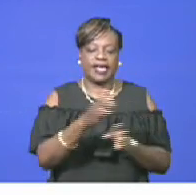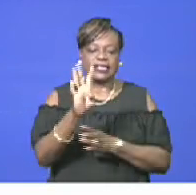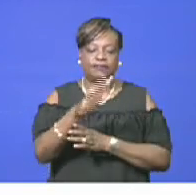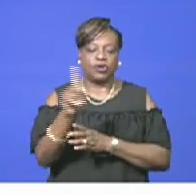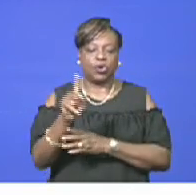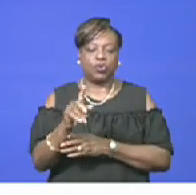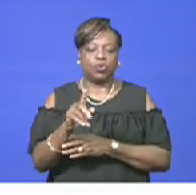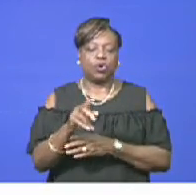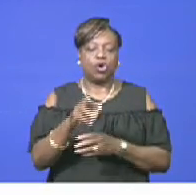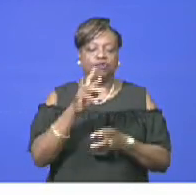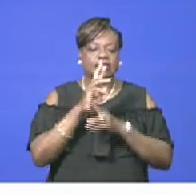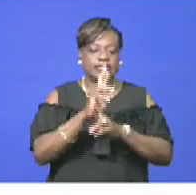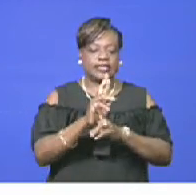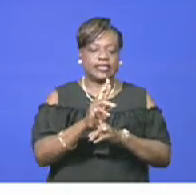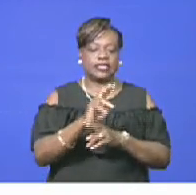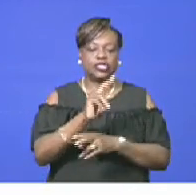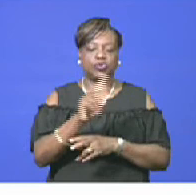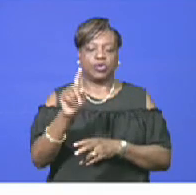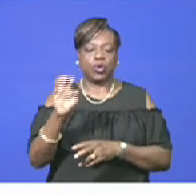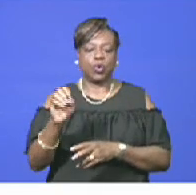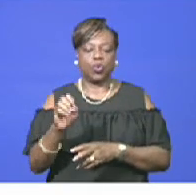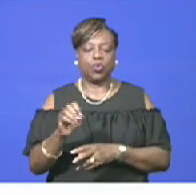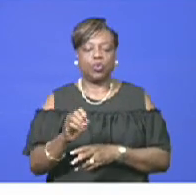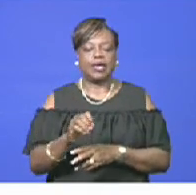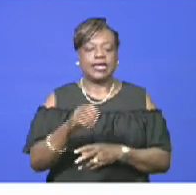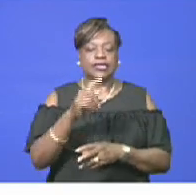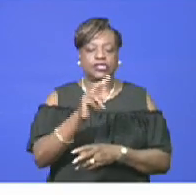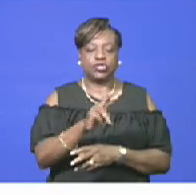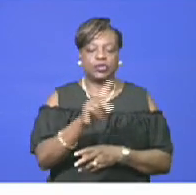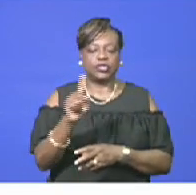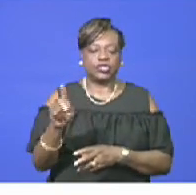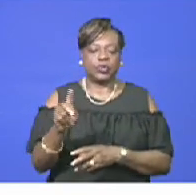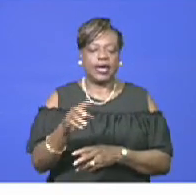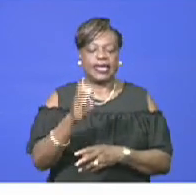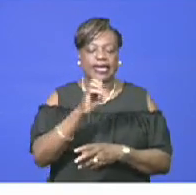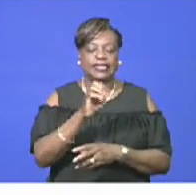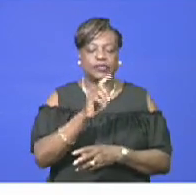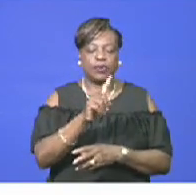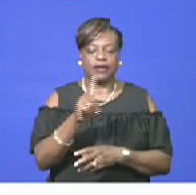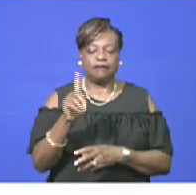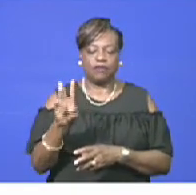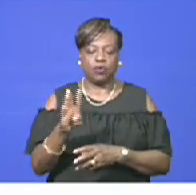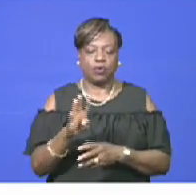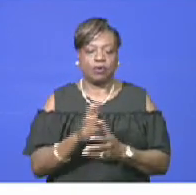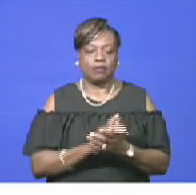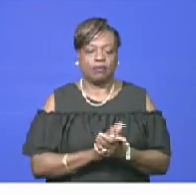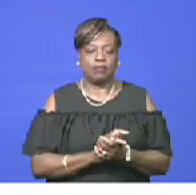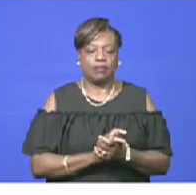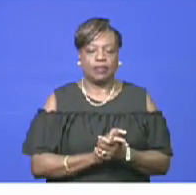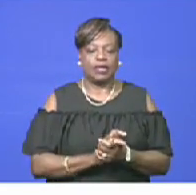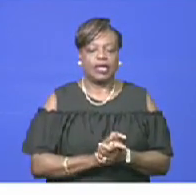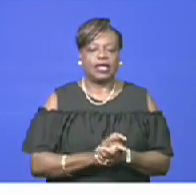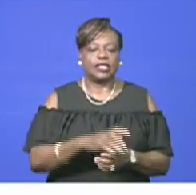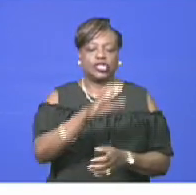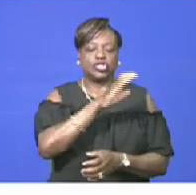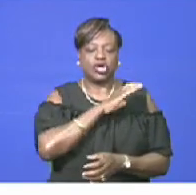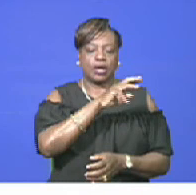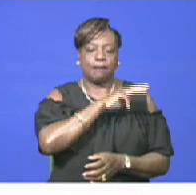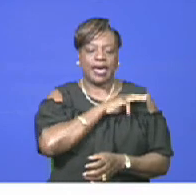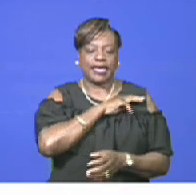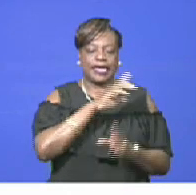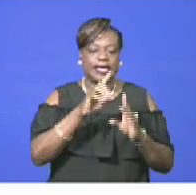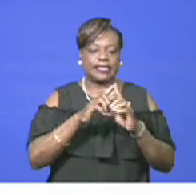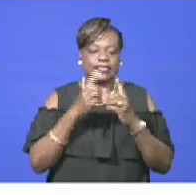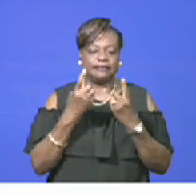Cargo Contractors Resistance 2-0, Triple K Stampers 2-2, the Elites are 1-4. In the Chuck Mackey Division, Alive